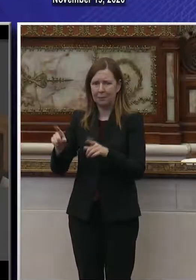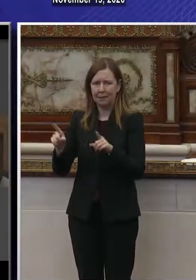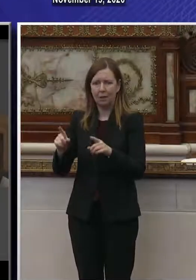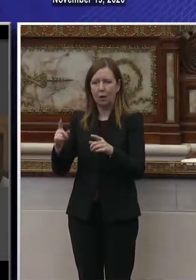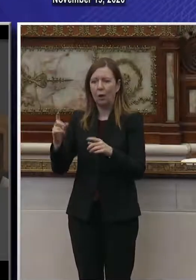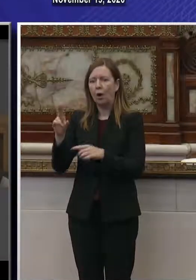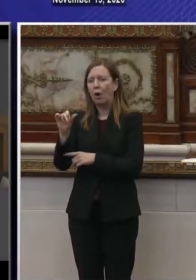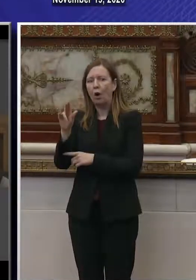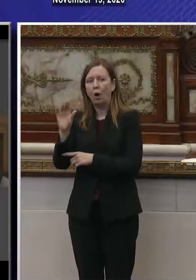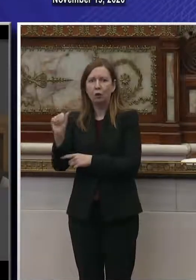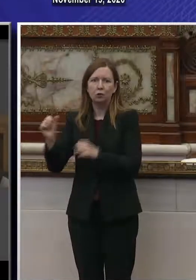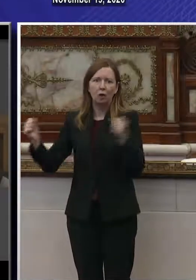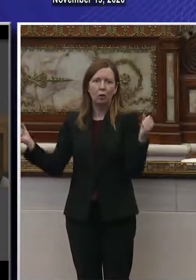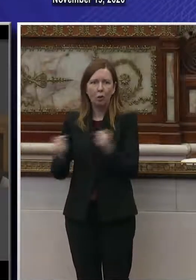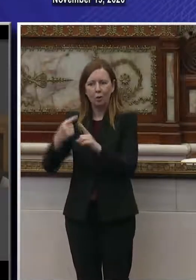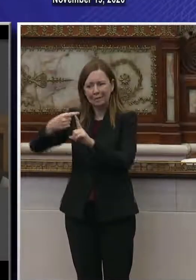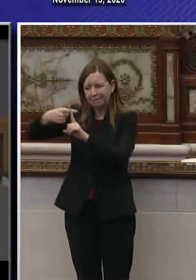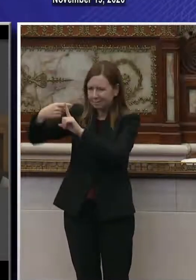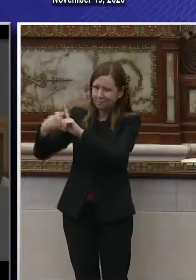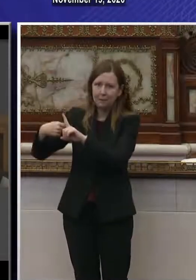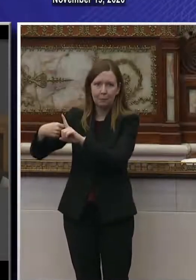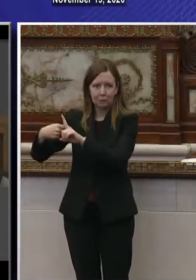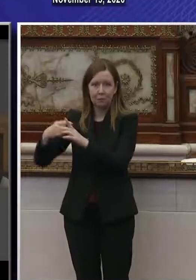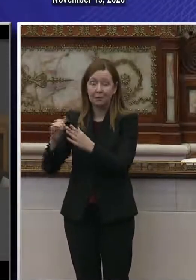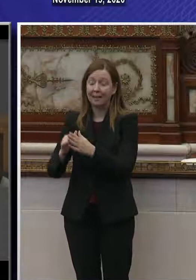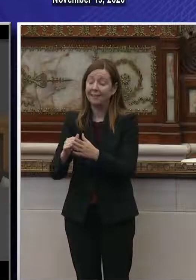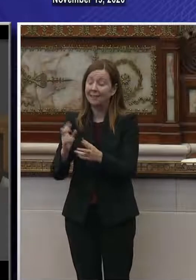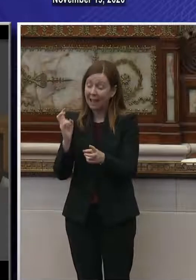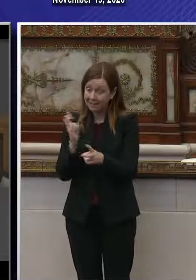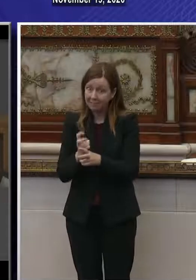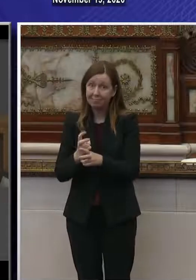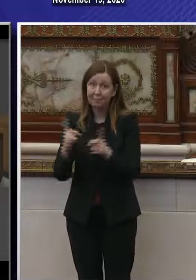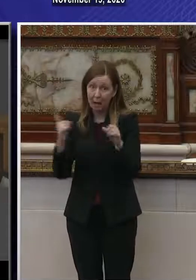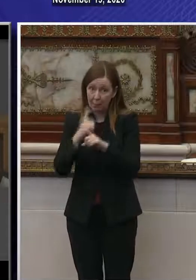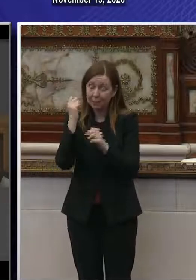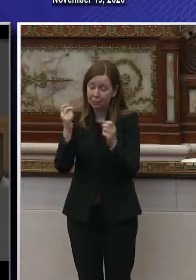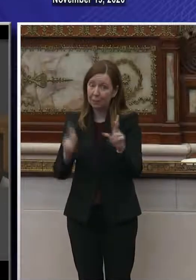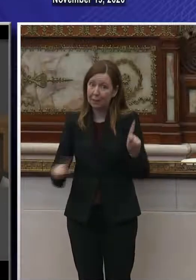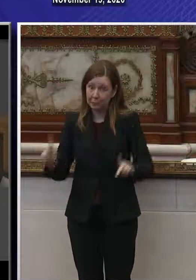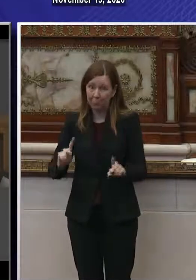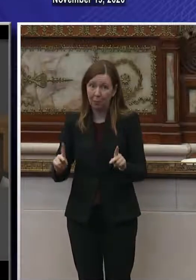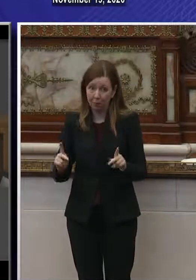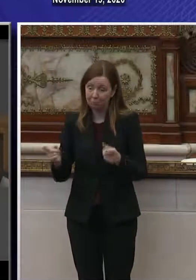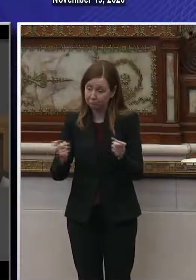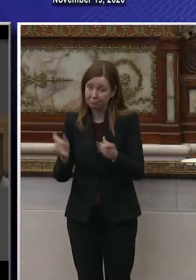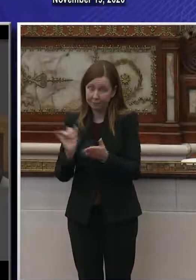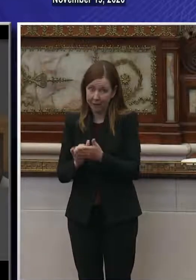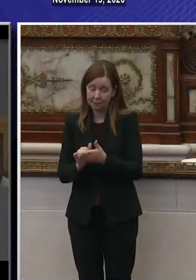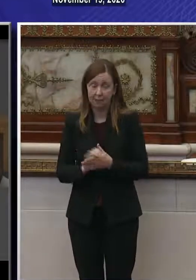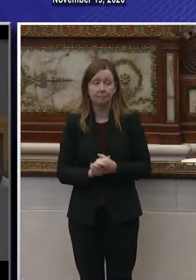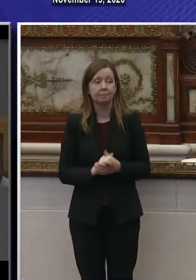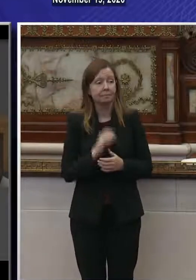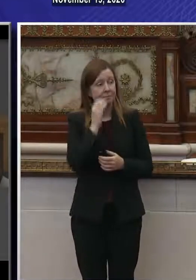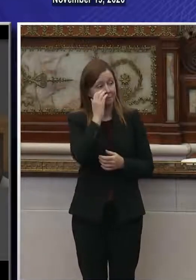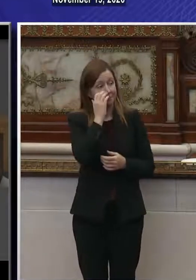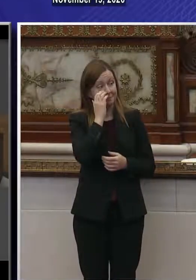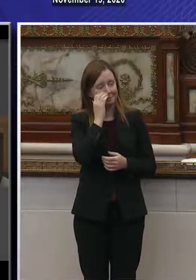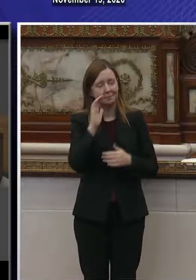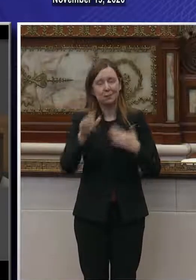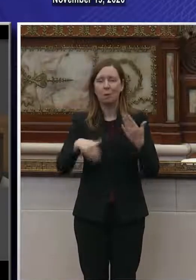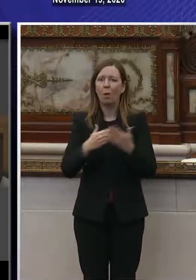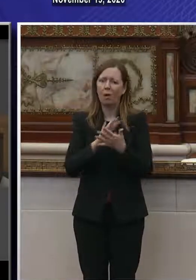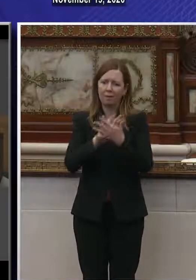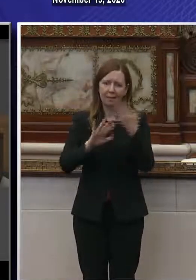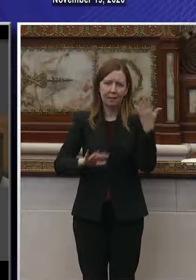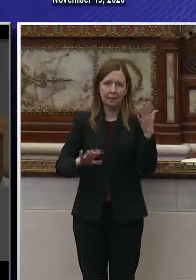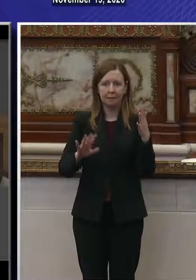cold temperatures. And that's a difficult complication for many people to handle. So all of these